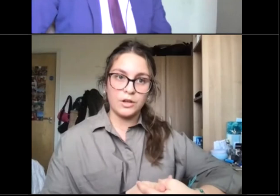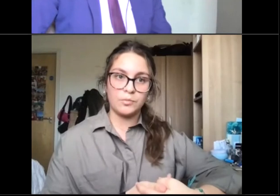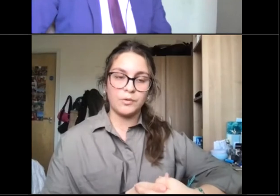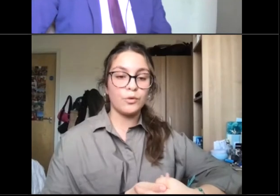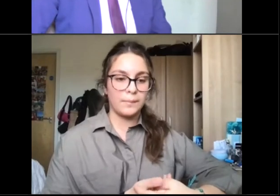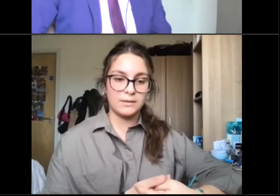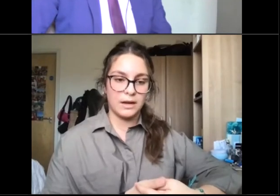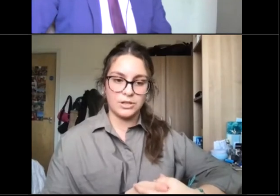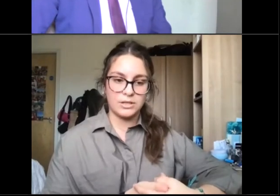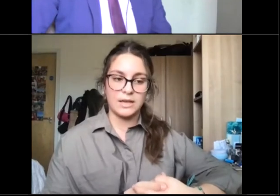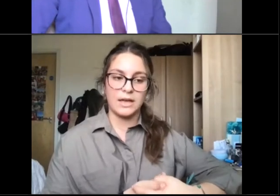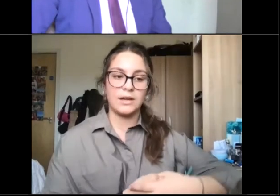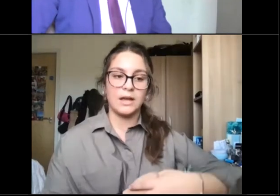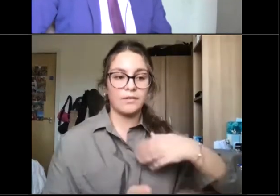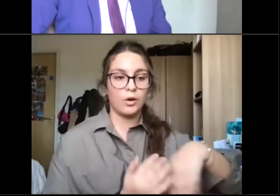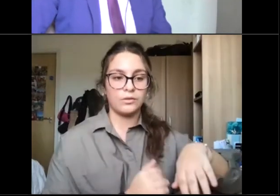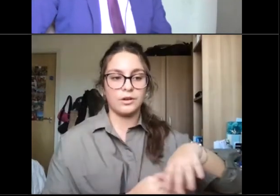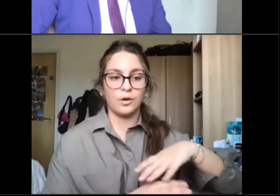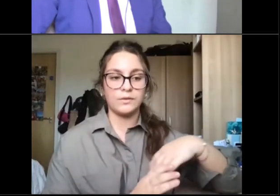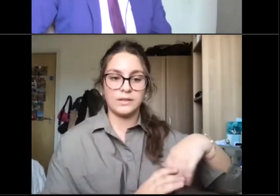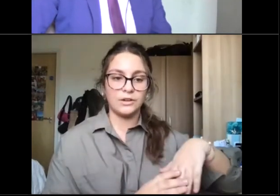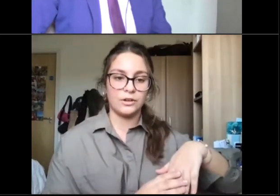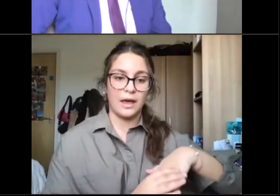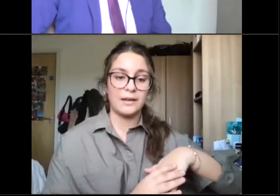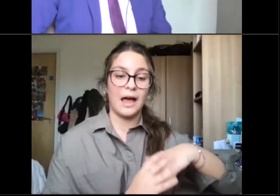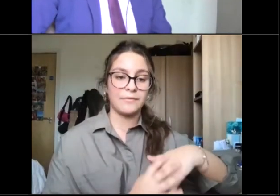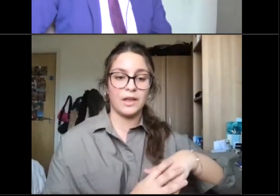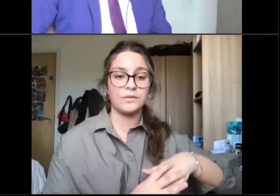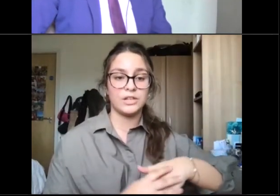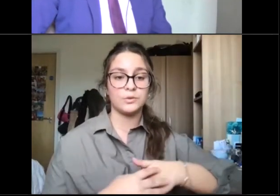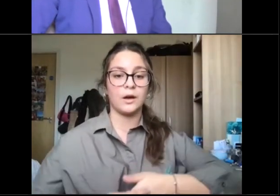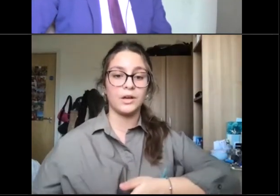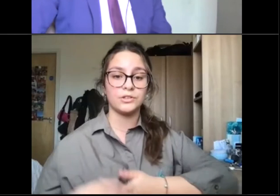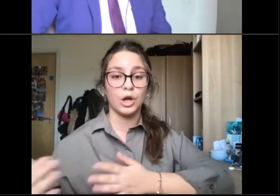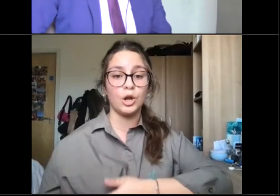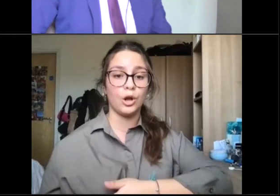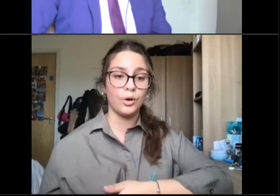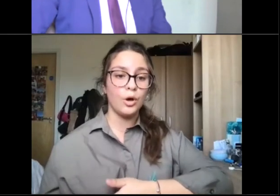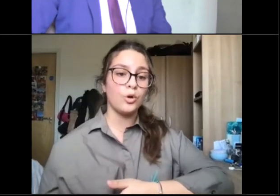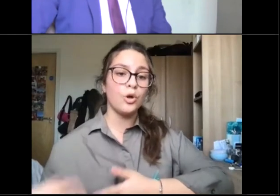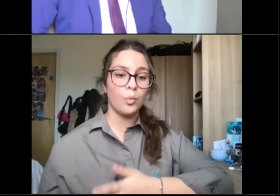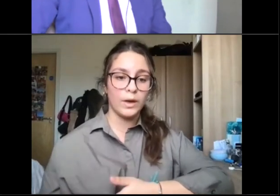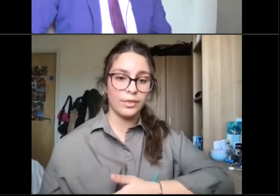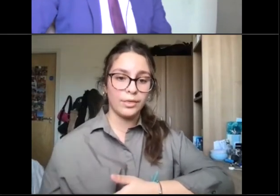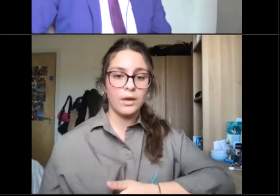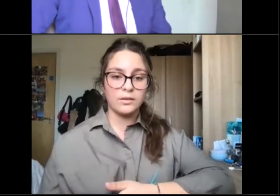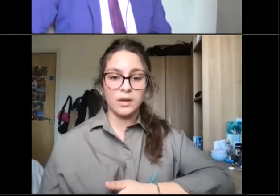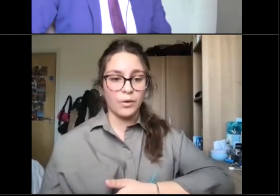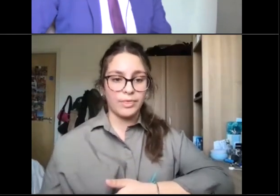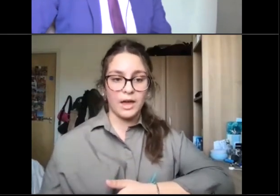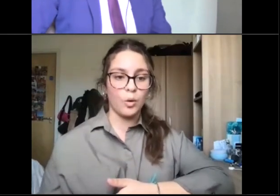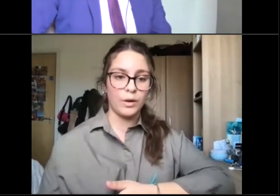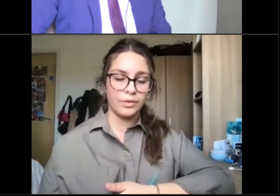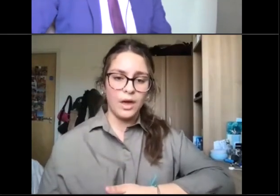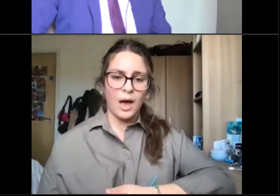with governors before that meeting, like Jessica said, having constant conversations and having that conversation with that young person alone, not with